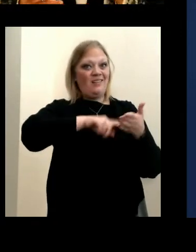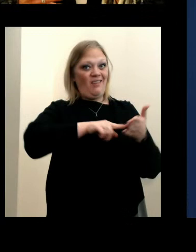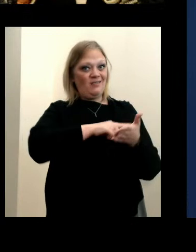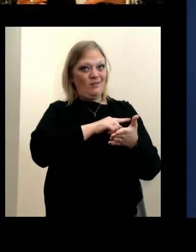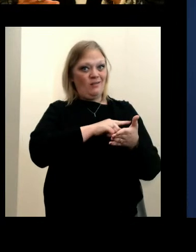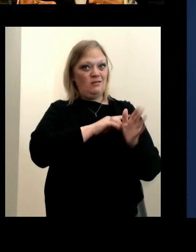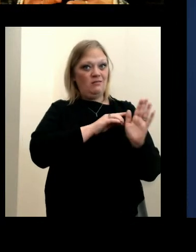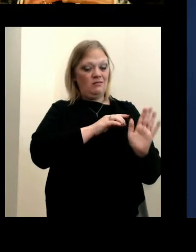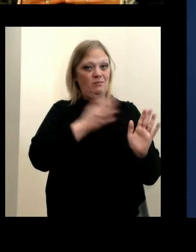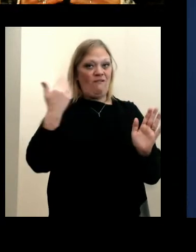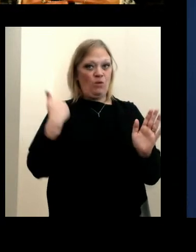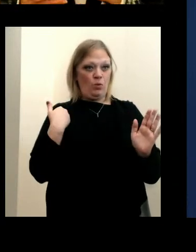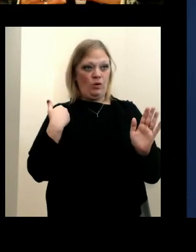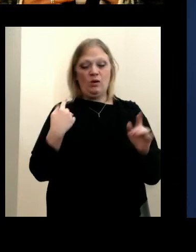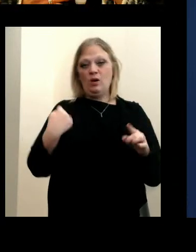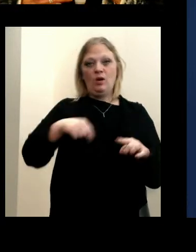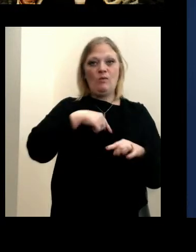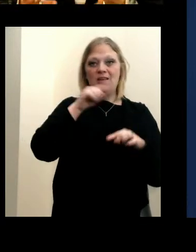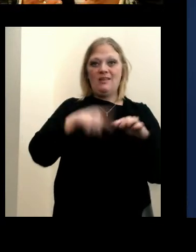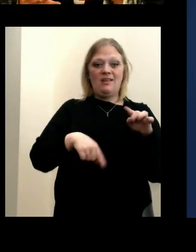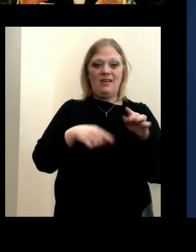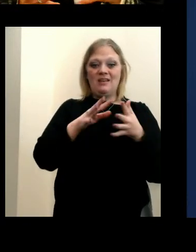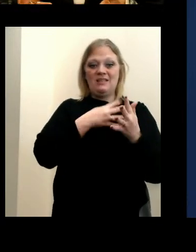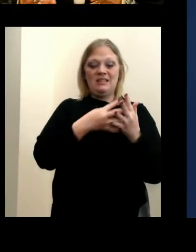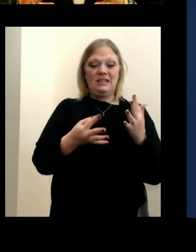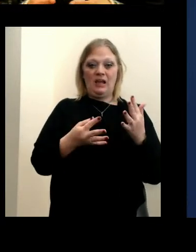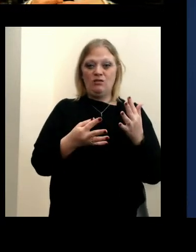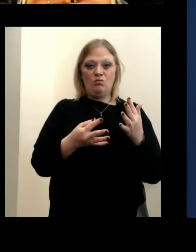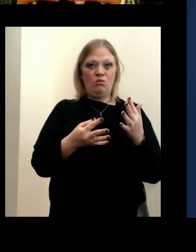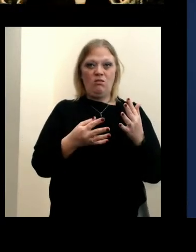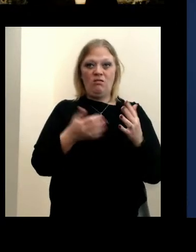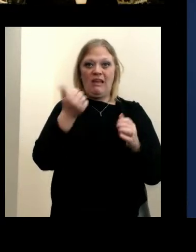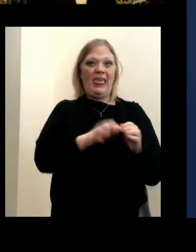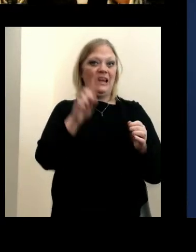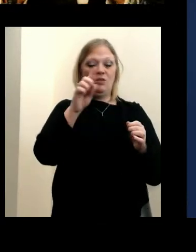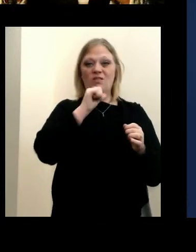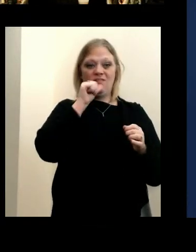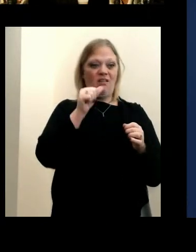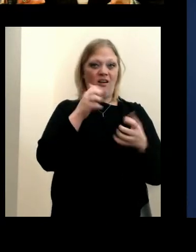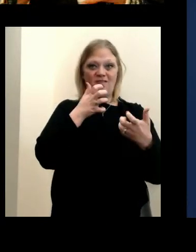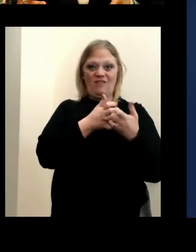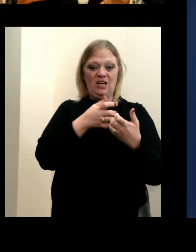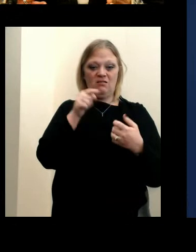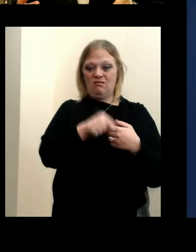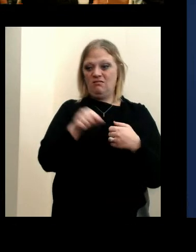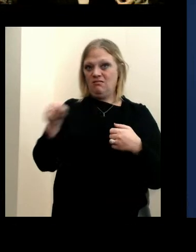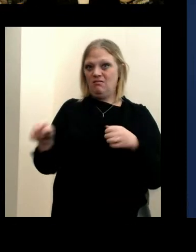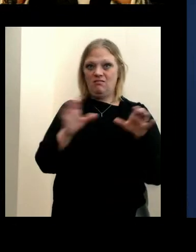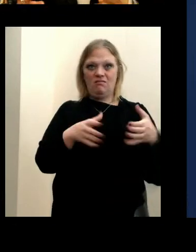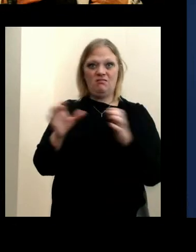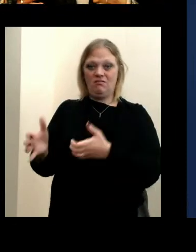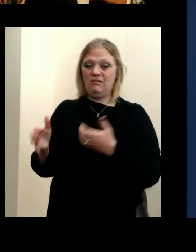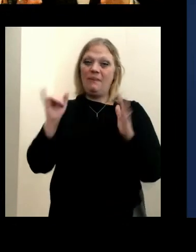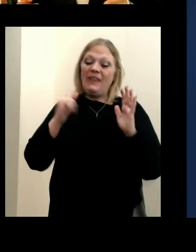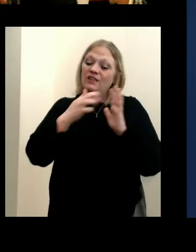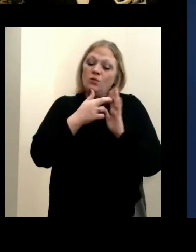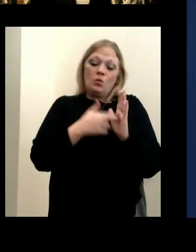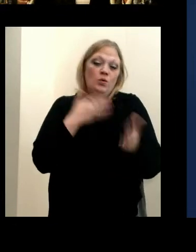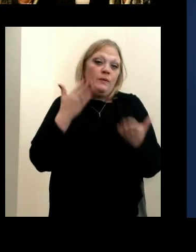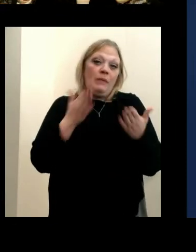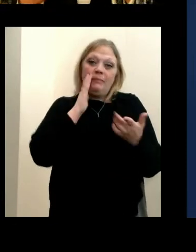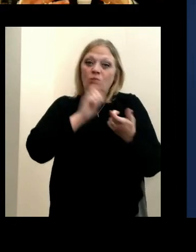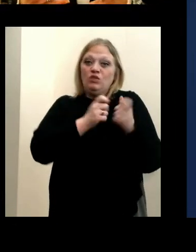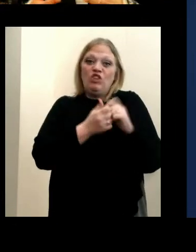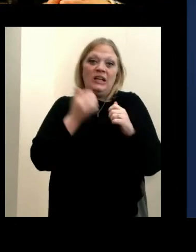to schedule people who are not in those categories. That's what the rules are now. It may change in the